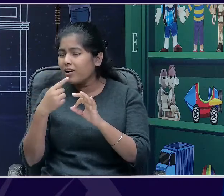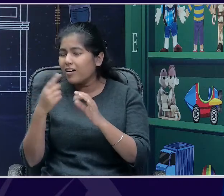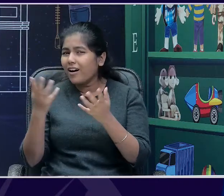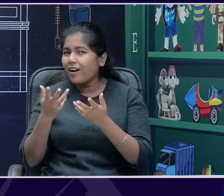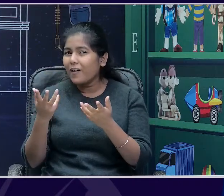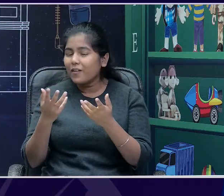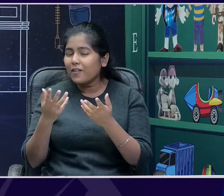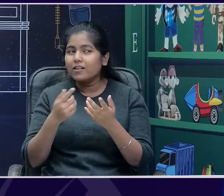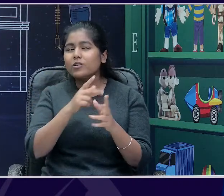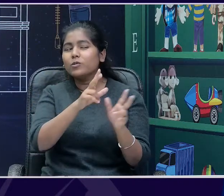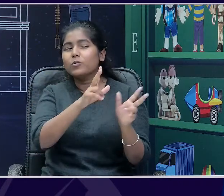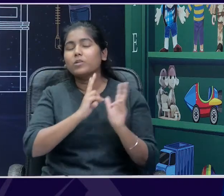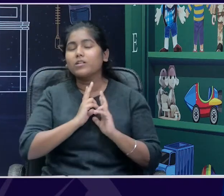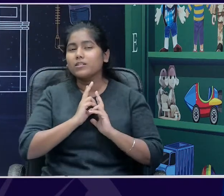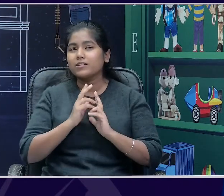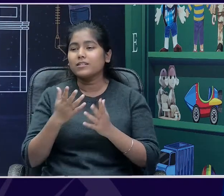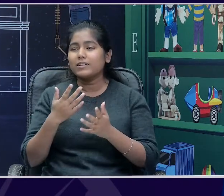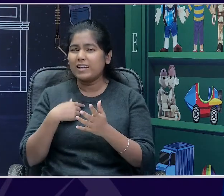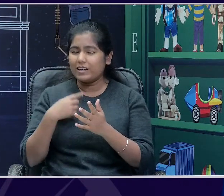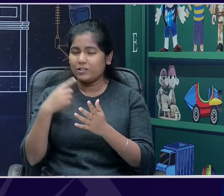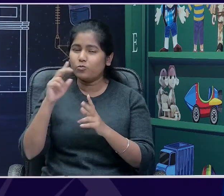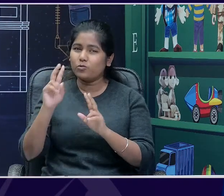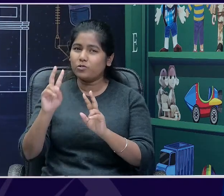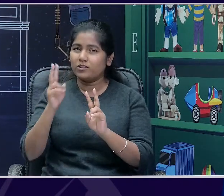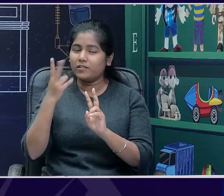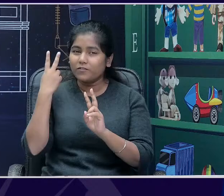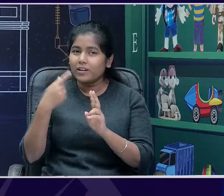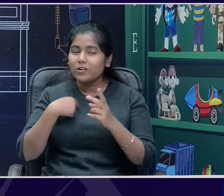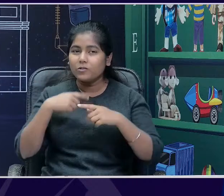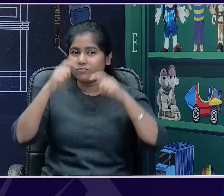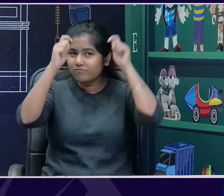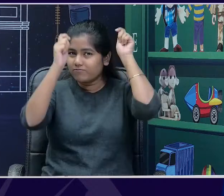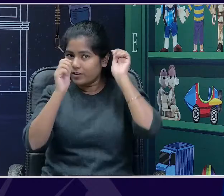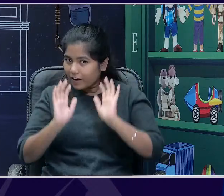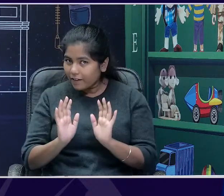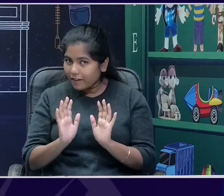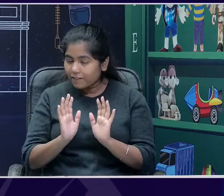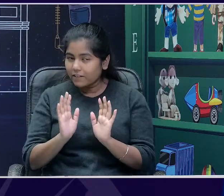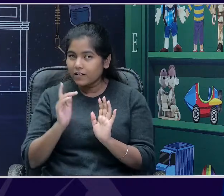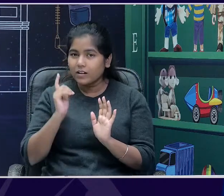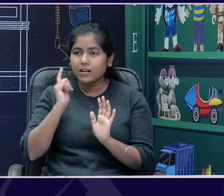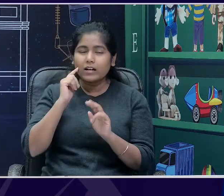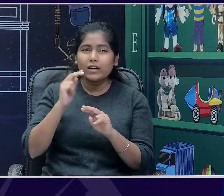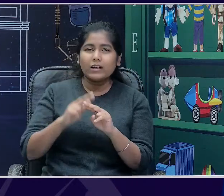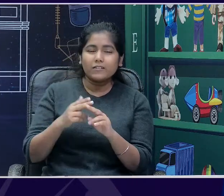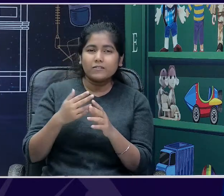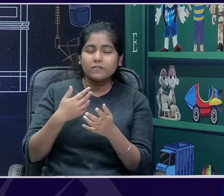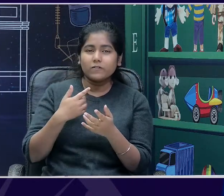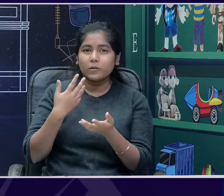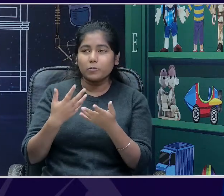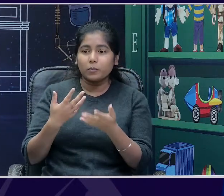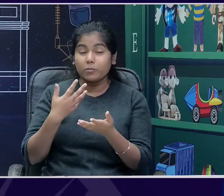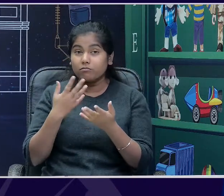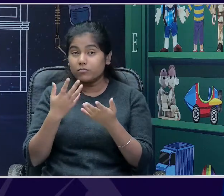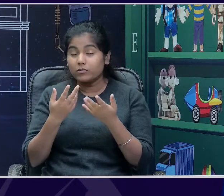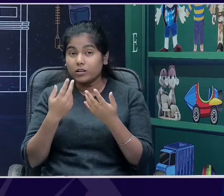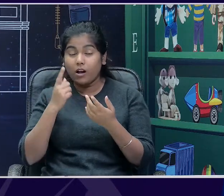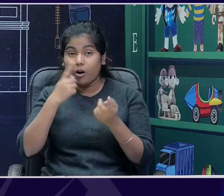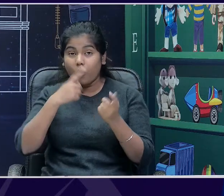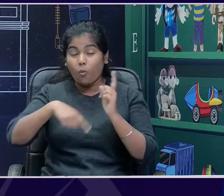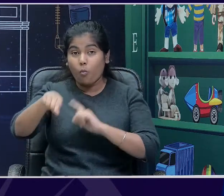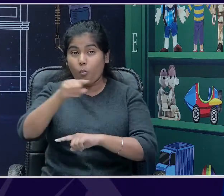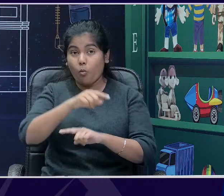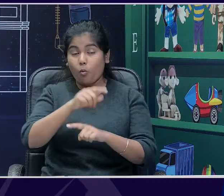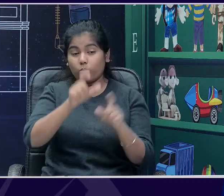well, you actually you're looking something different. You have a hat, and if I convey the message to